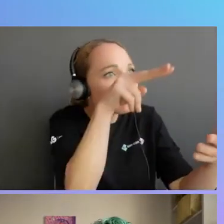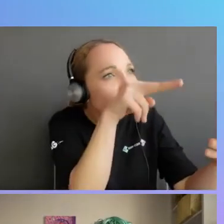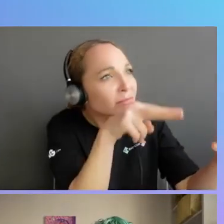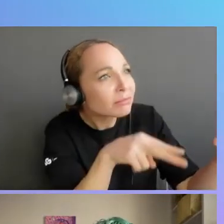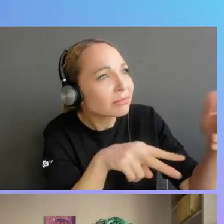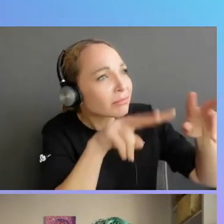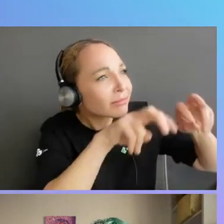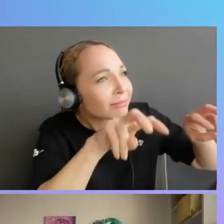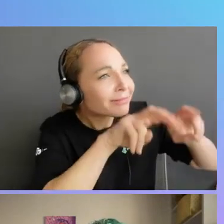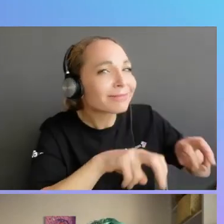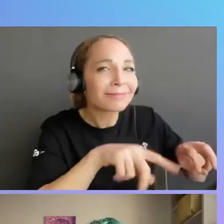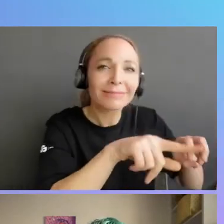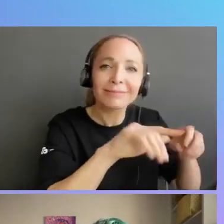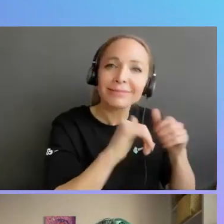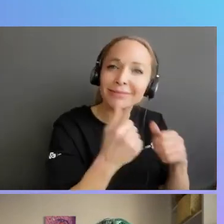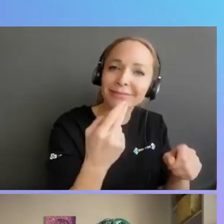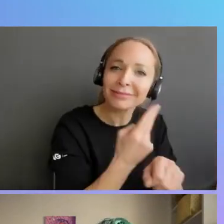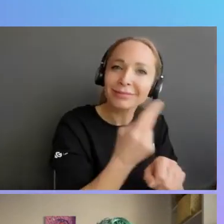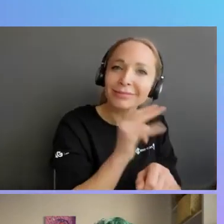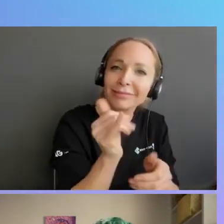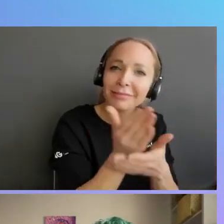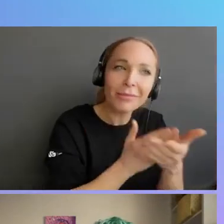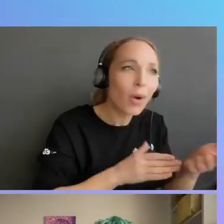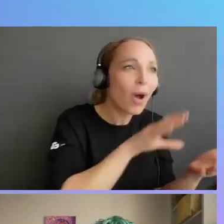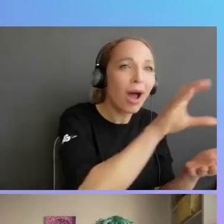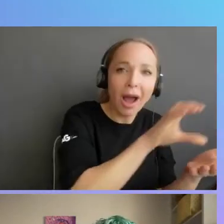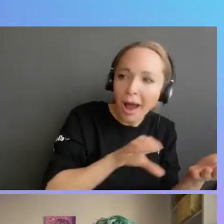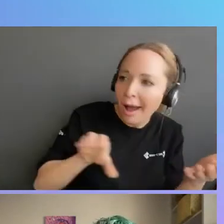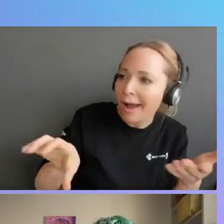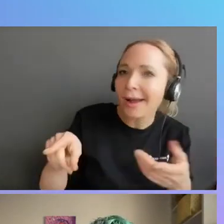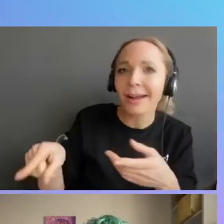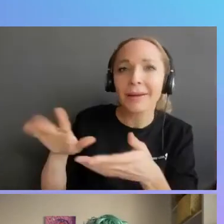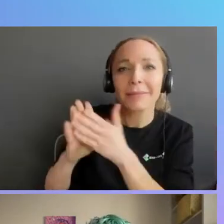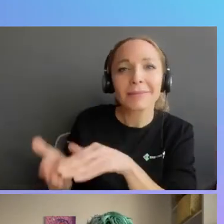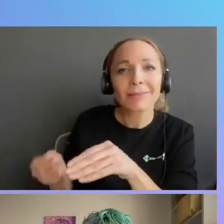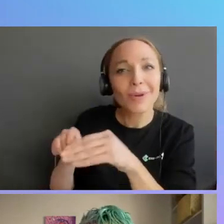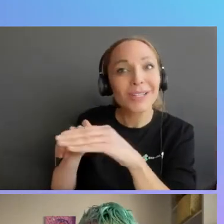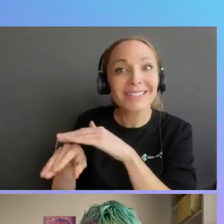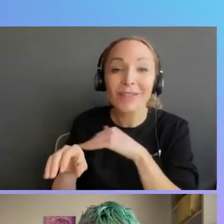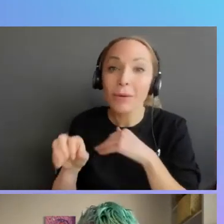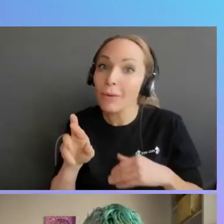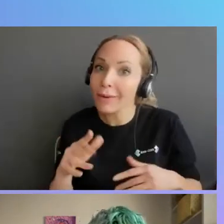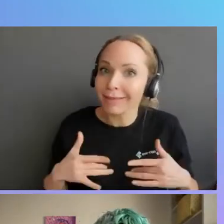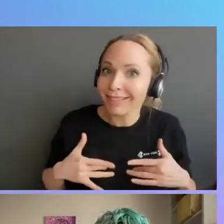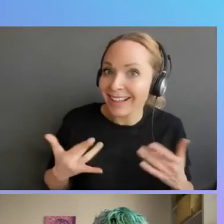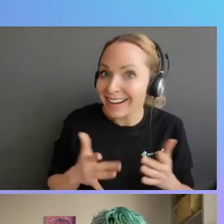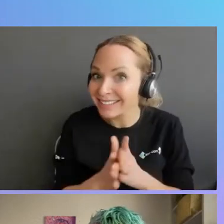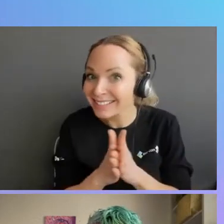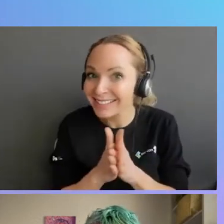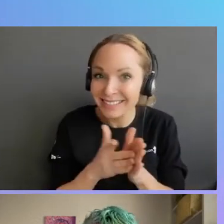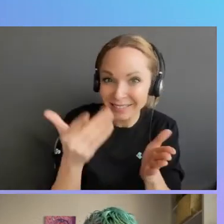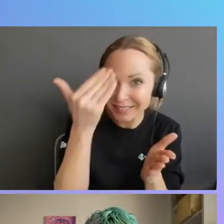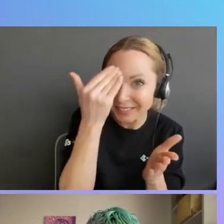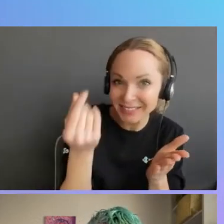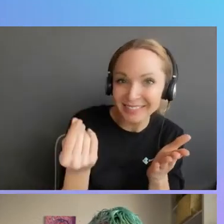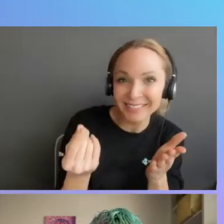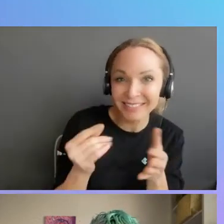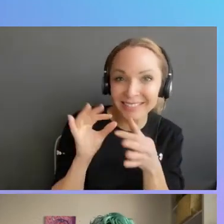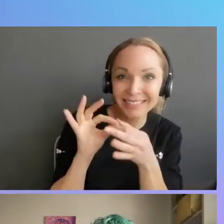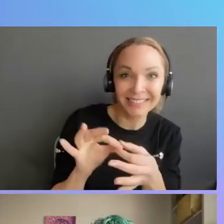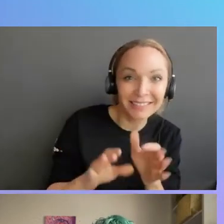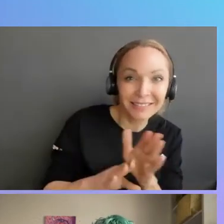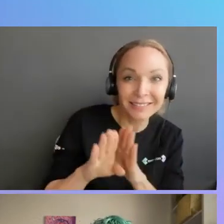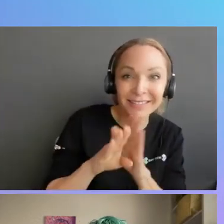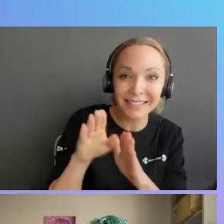components to be accessible by default. Or if you're feeling frisky and you know what you're doing when it comes to developing accessible